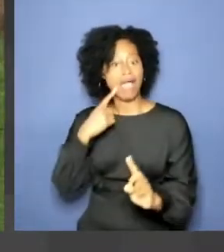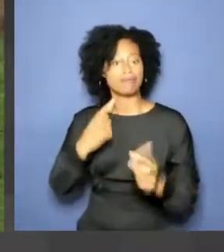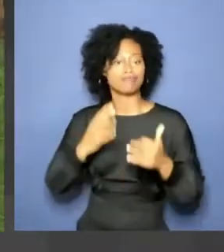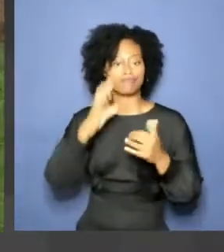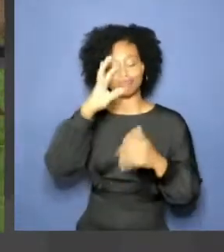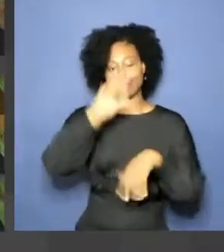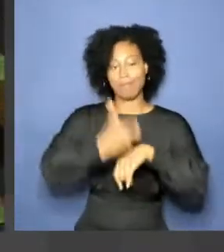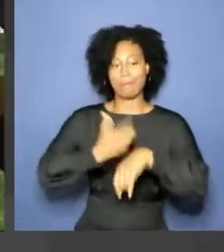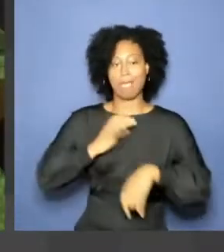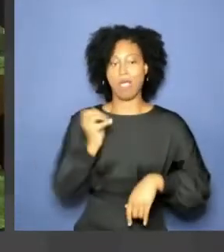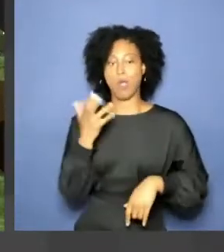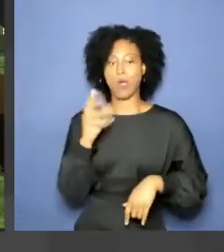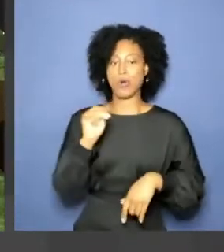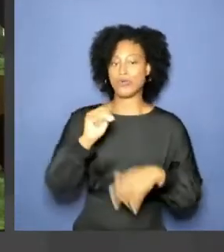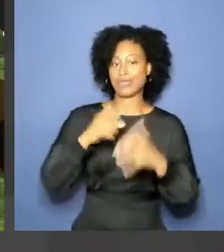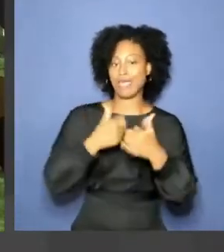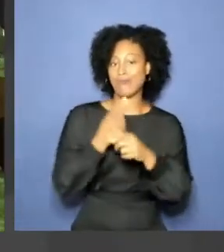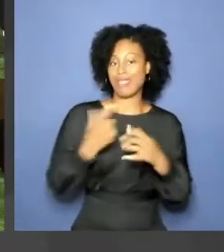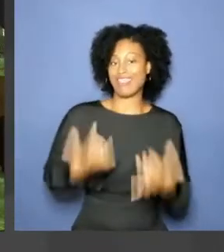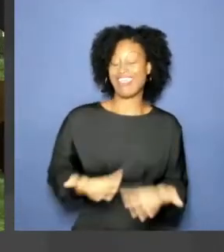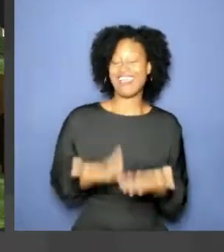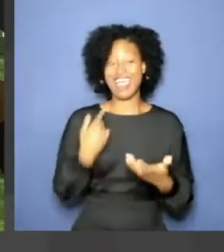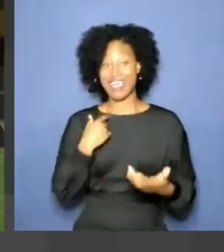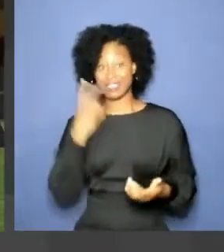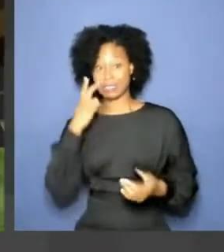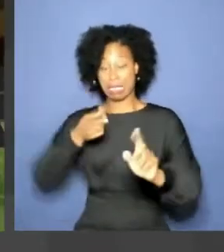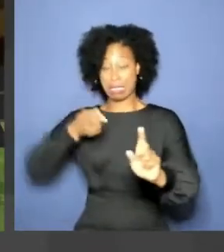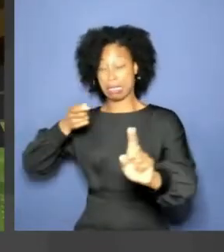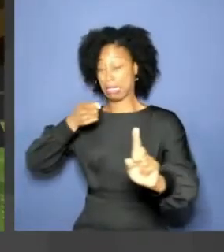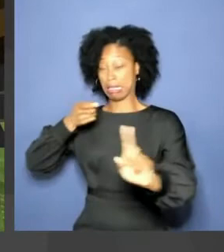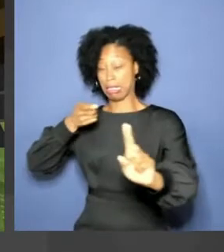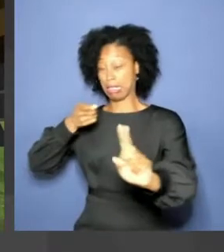here. Let's see, how good is my aim? The pressure is on.